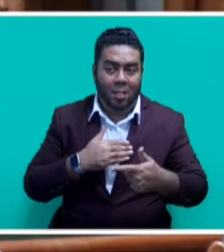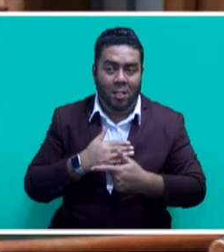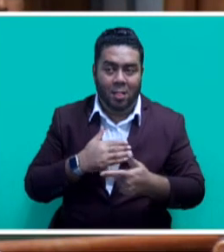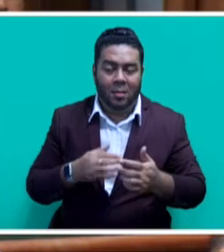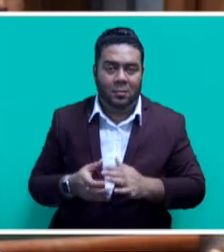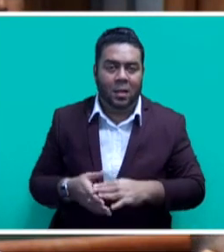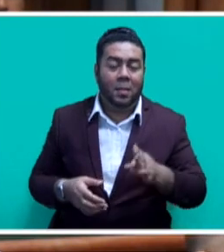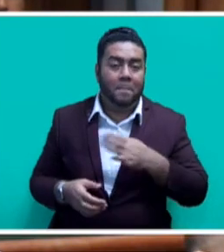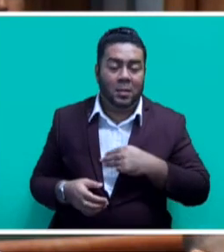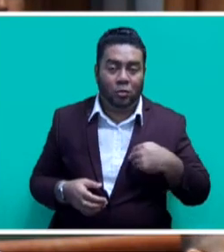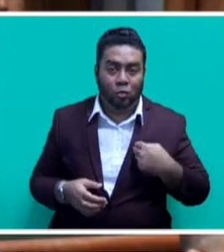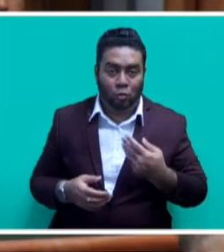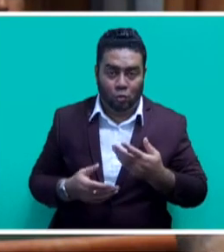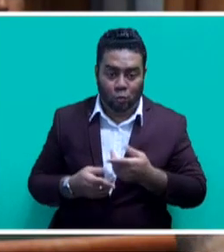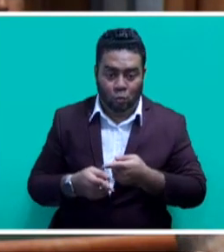the Ministry